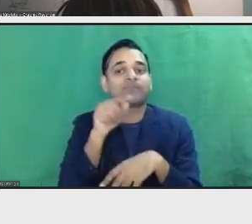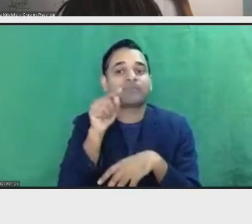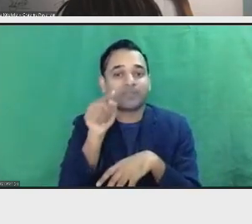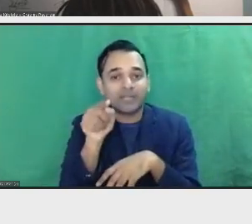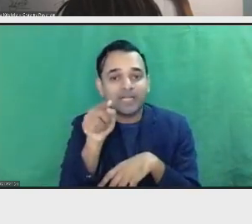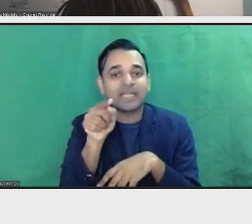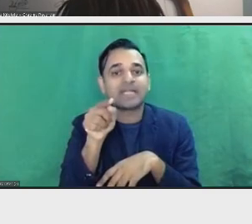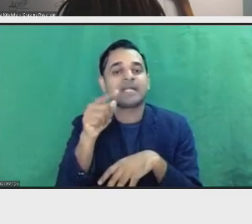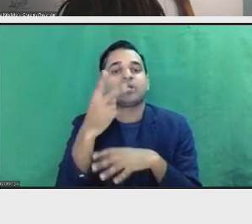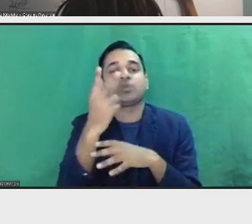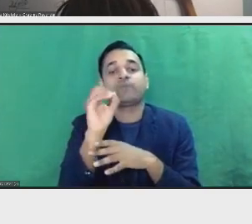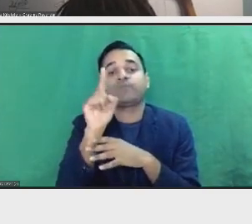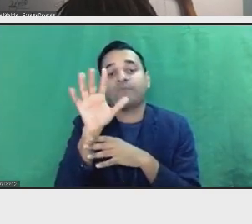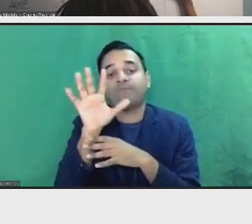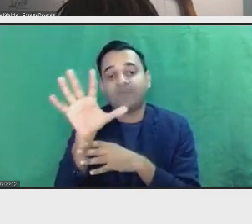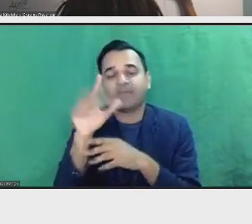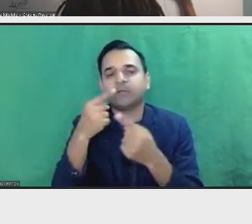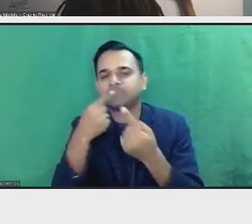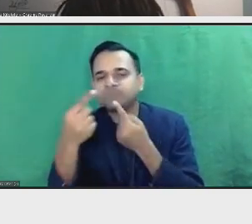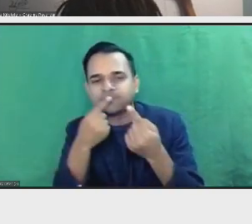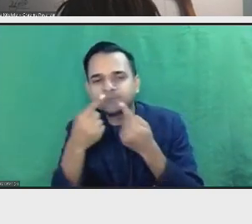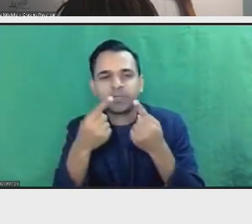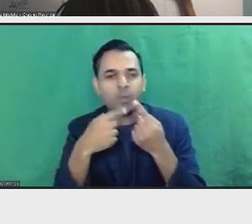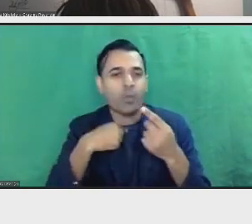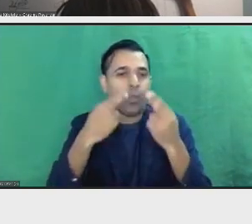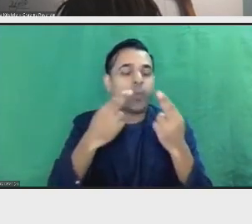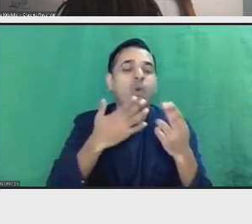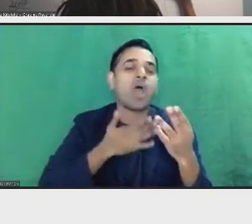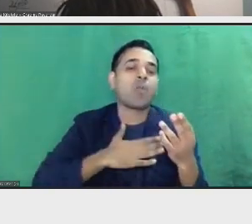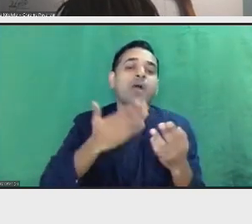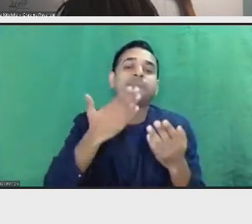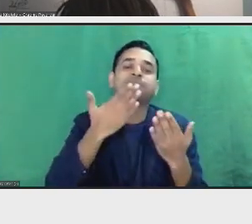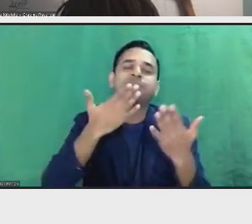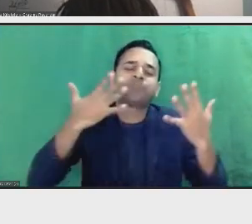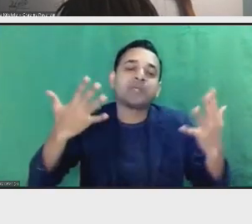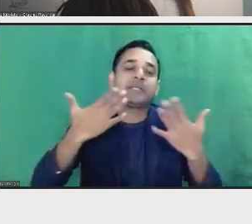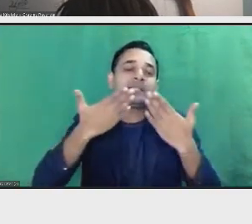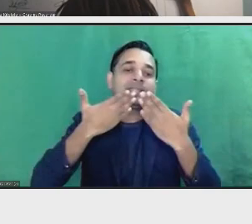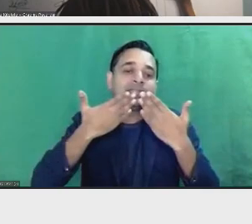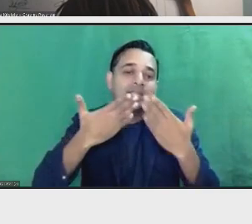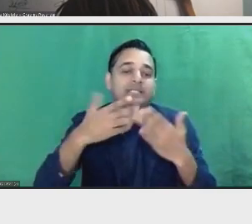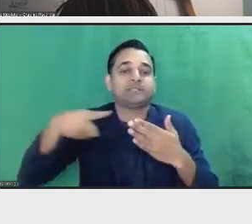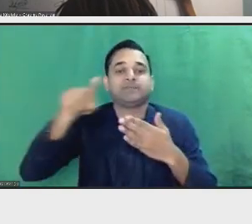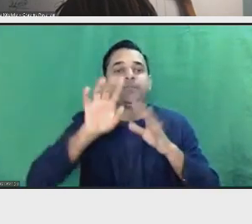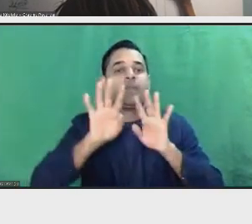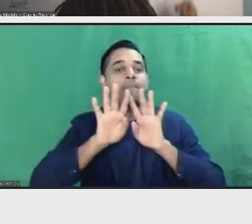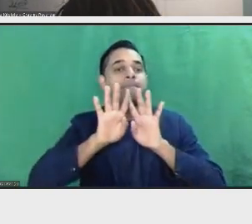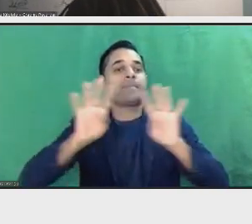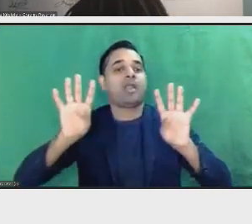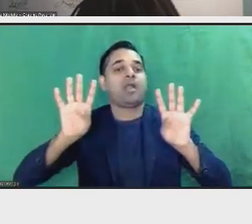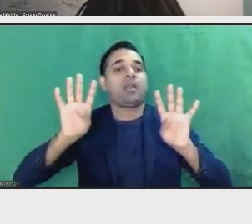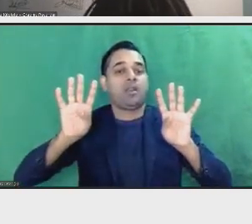to our panel speakers. Vice President Epsi Carr, thank you so much for taking the time. And also